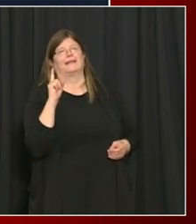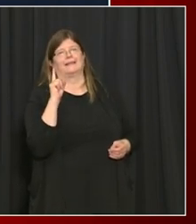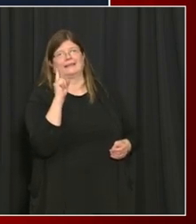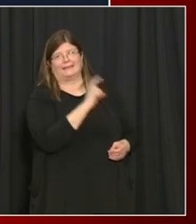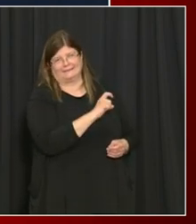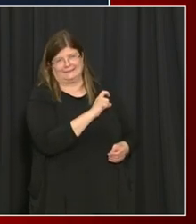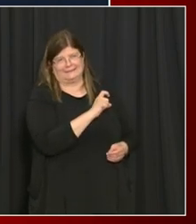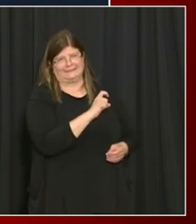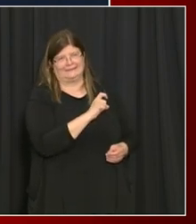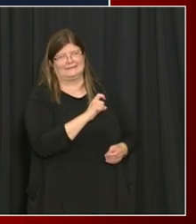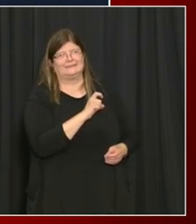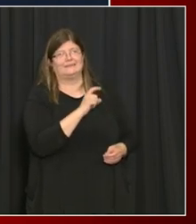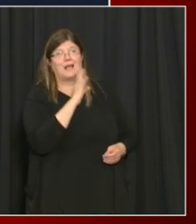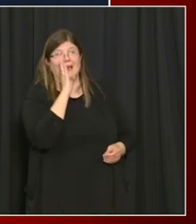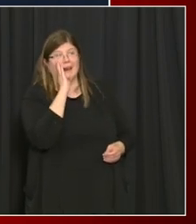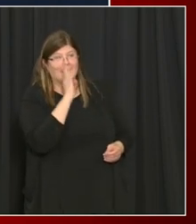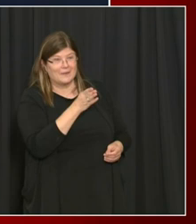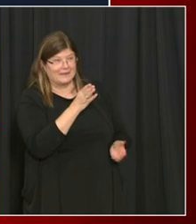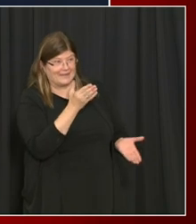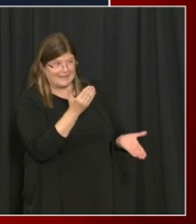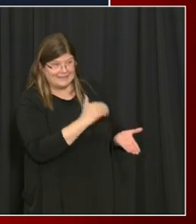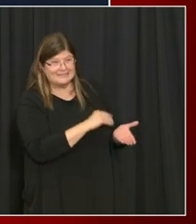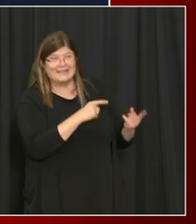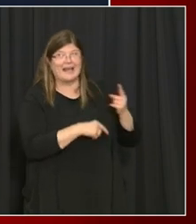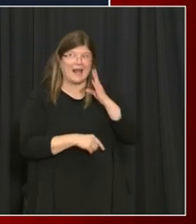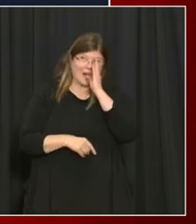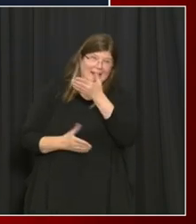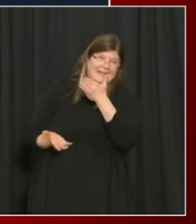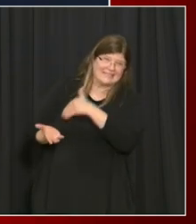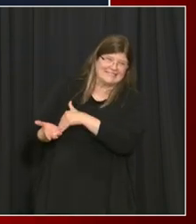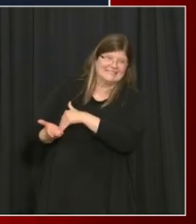Alex? Hey, this is Alex Coma. Can you hear me? Hey, I can.